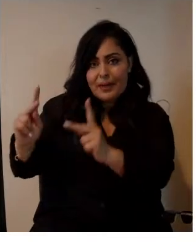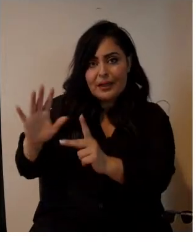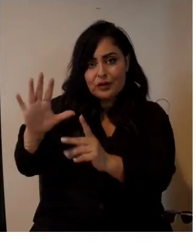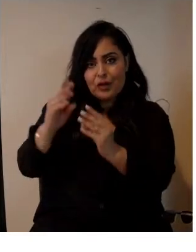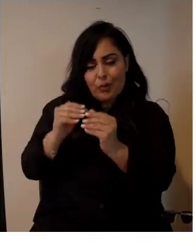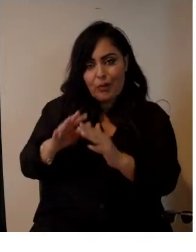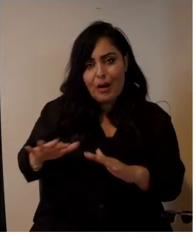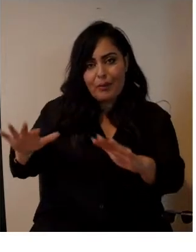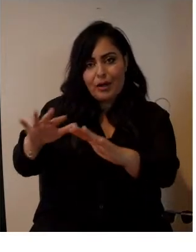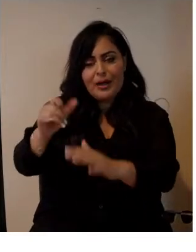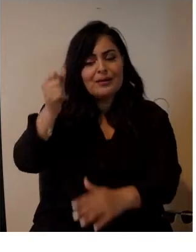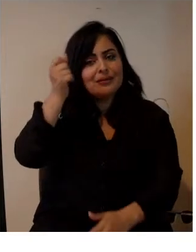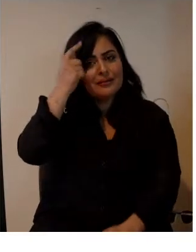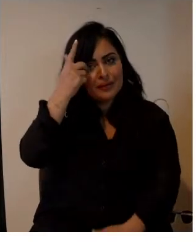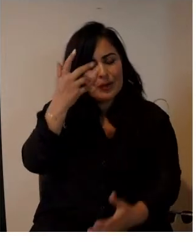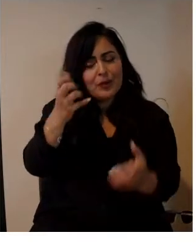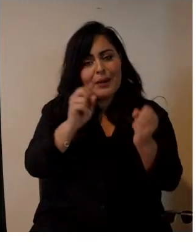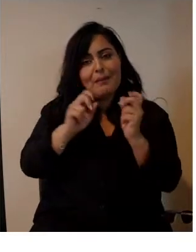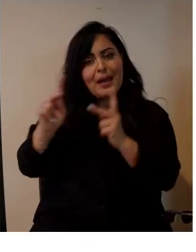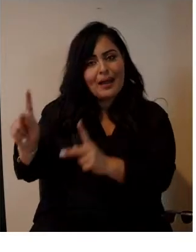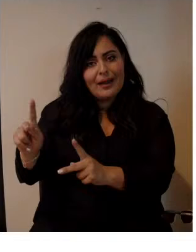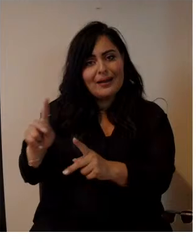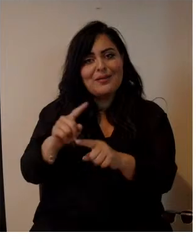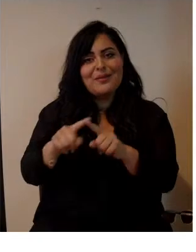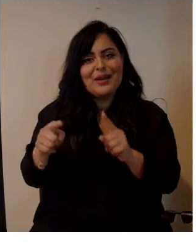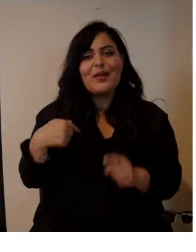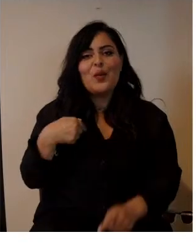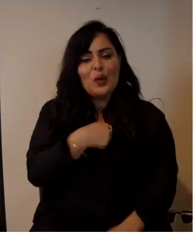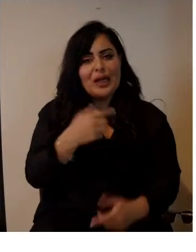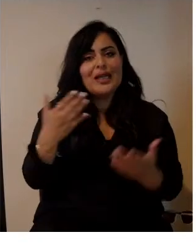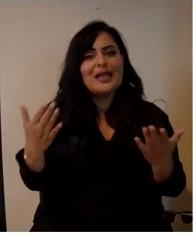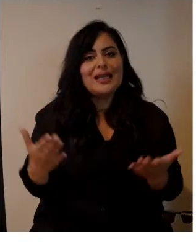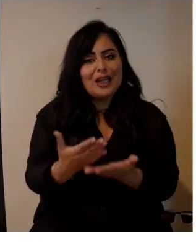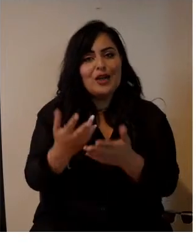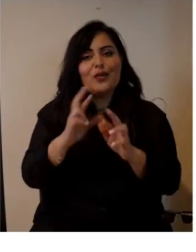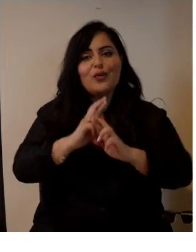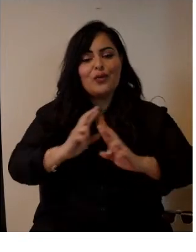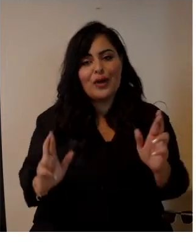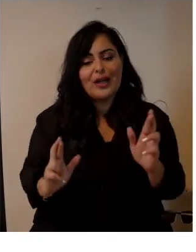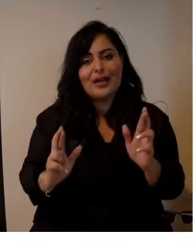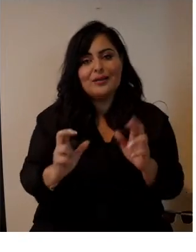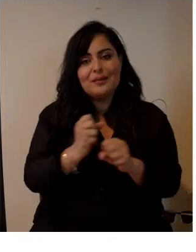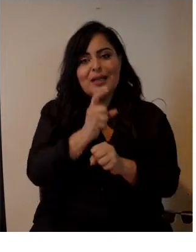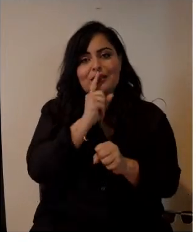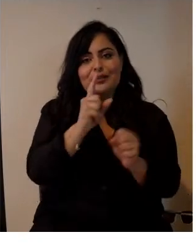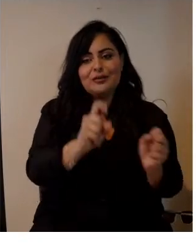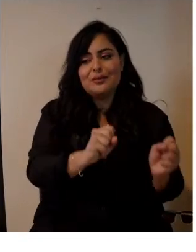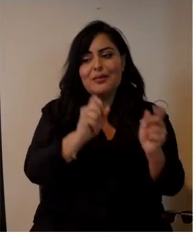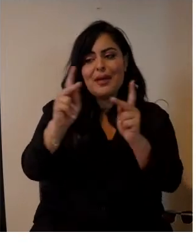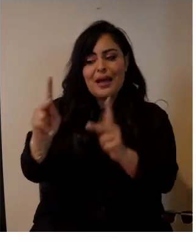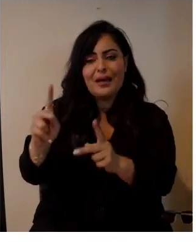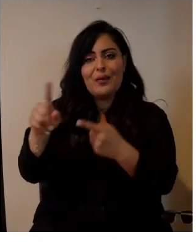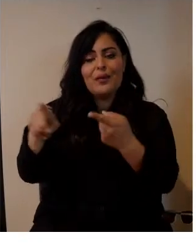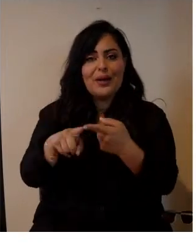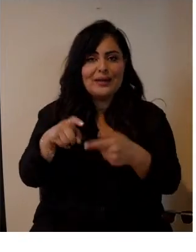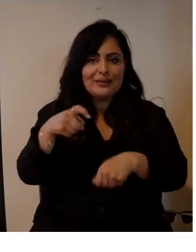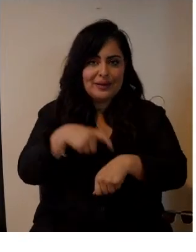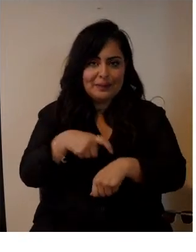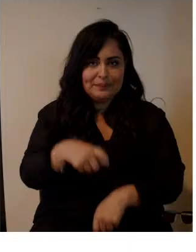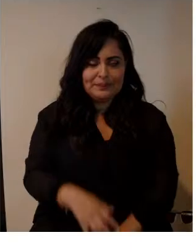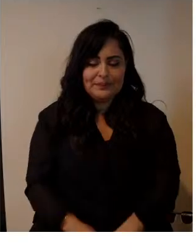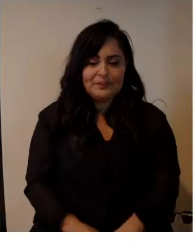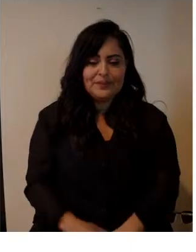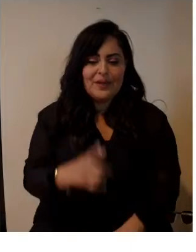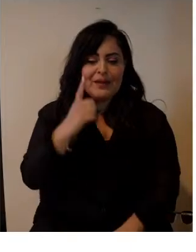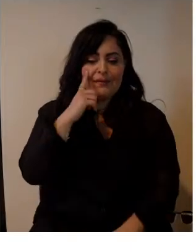and it's understandable you want to get there, and we are here standing ready to get you back in those properties. For the communities of